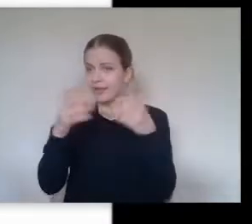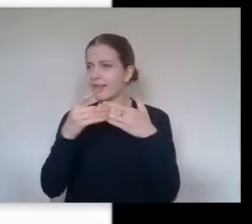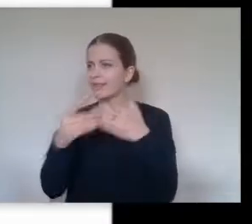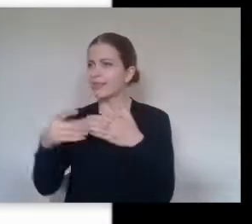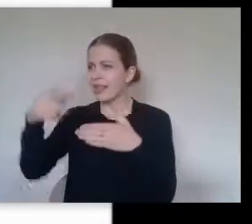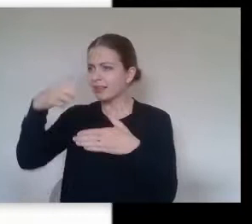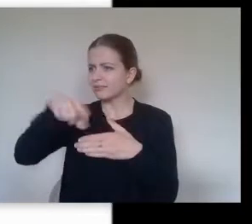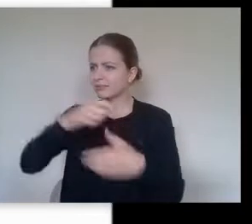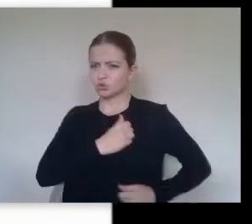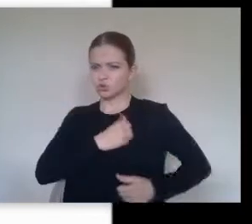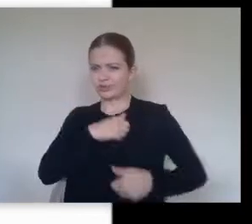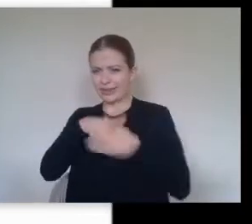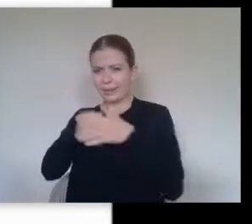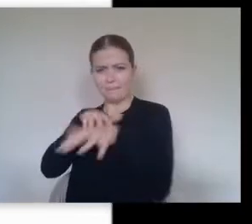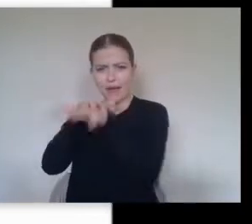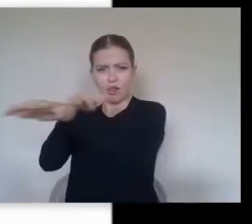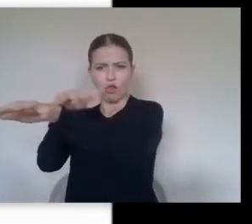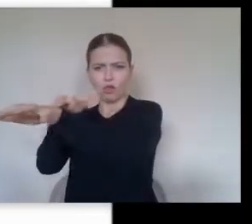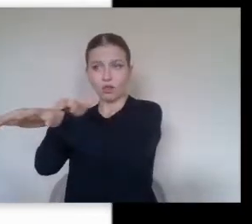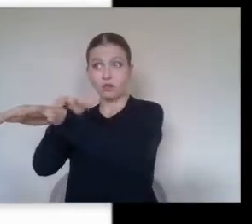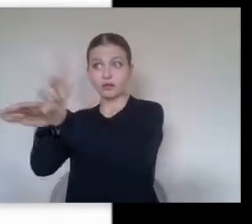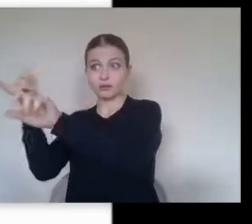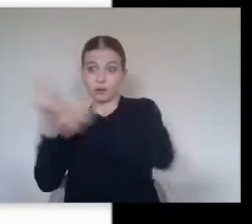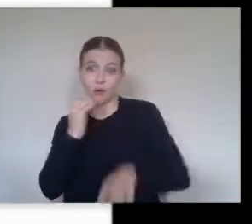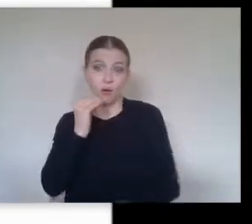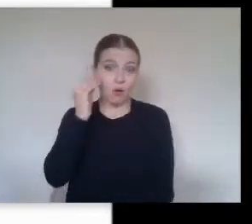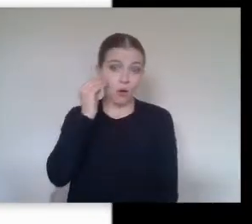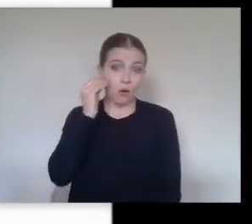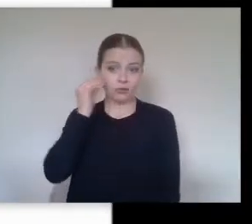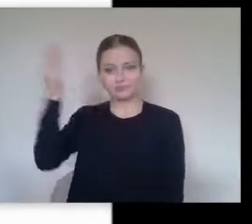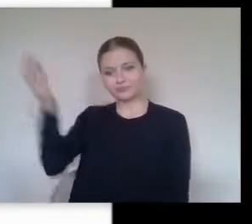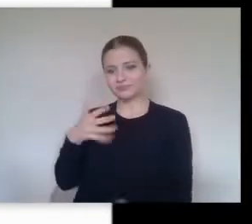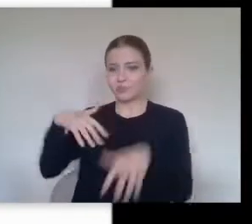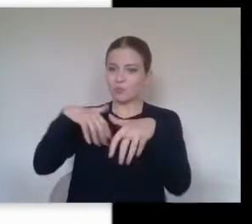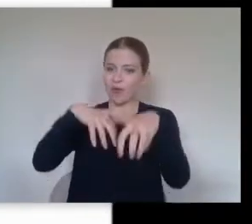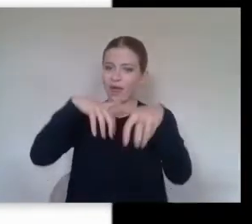Our ears are still ringing from all the ruckus.